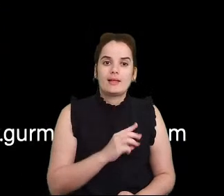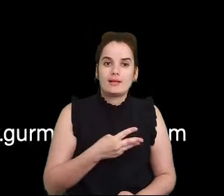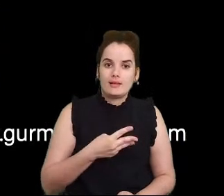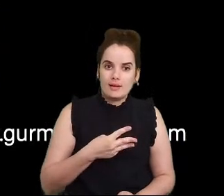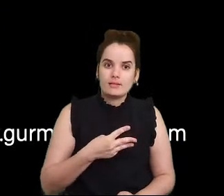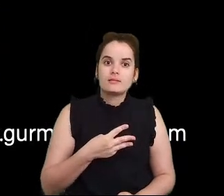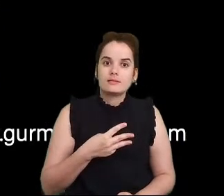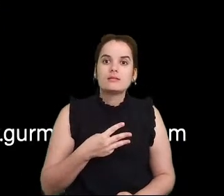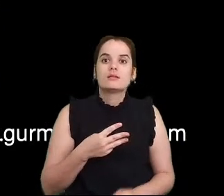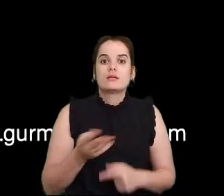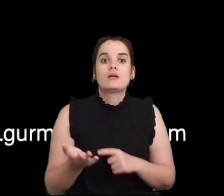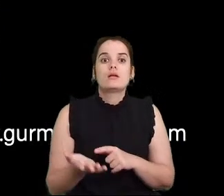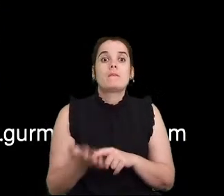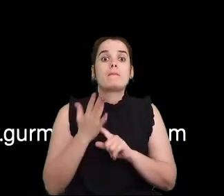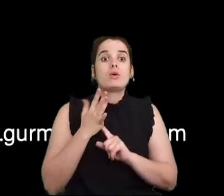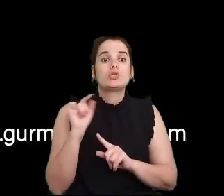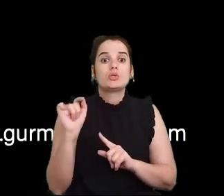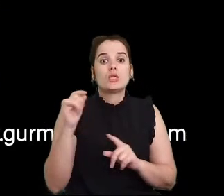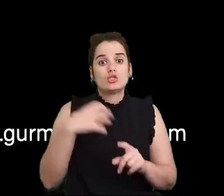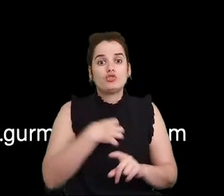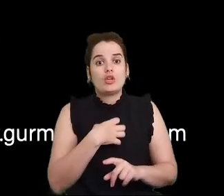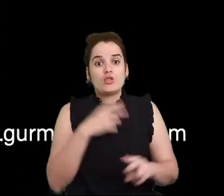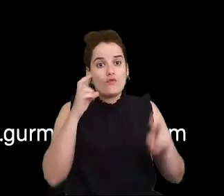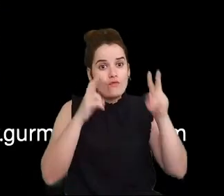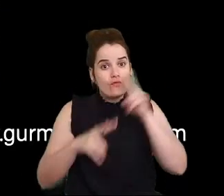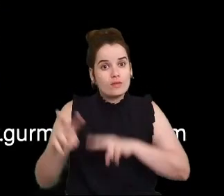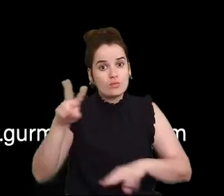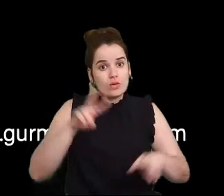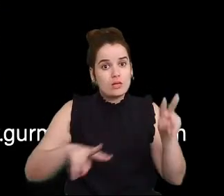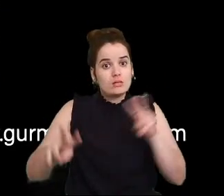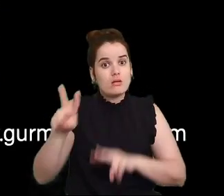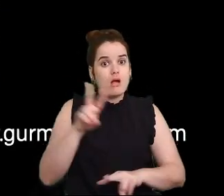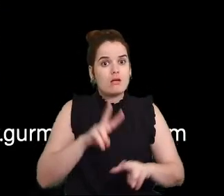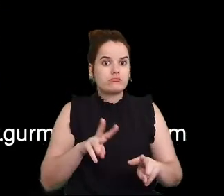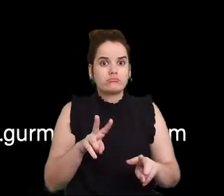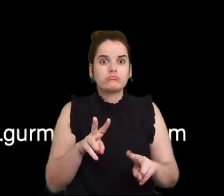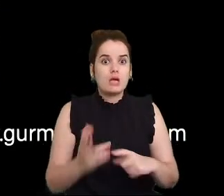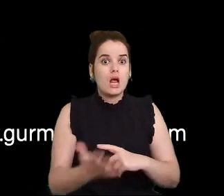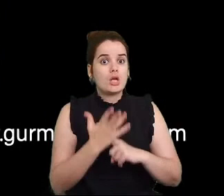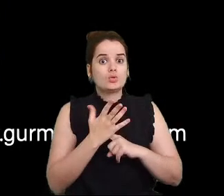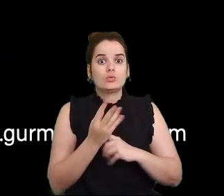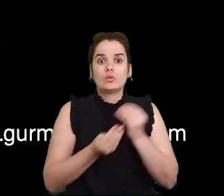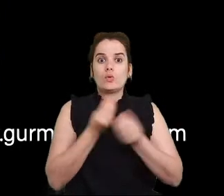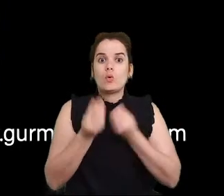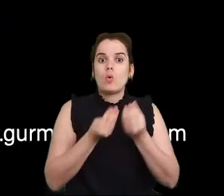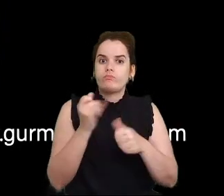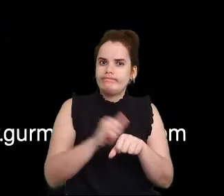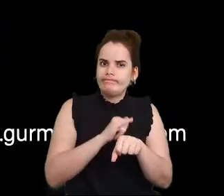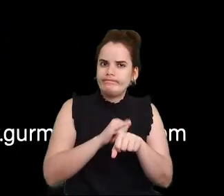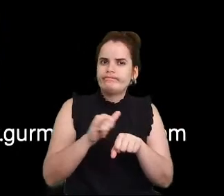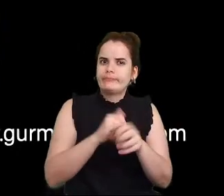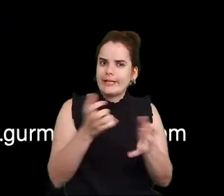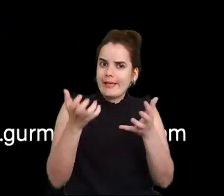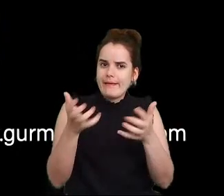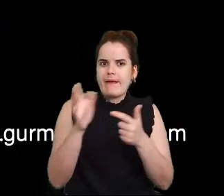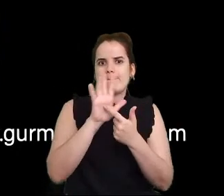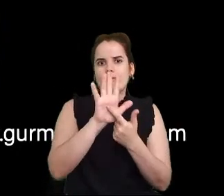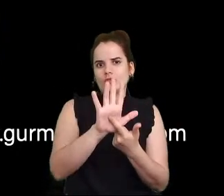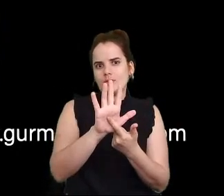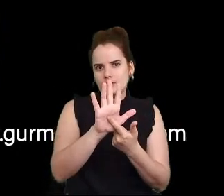your visualization can be. While it is immensely useful for visualizations that